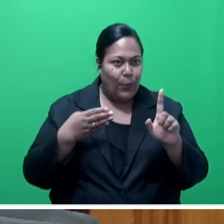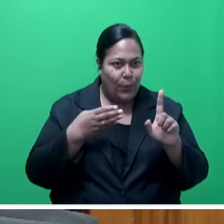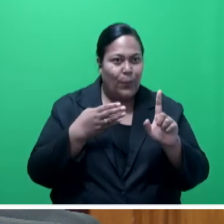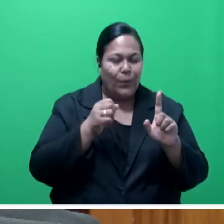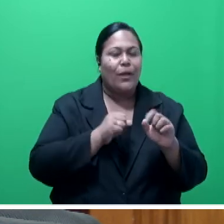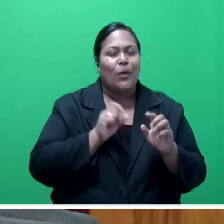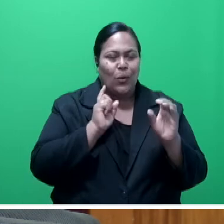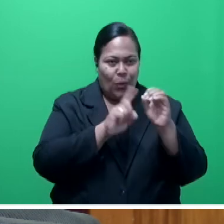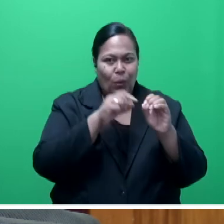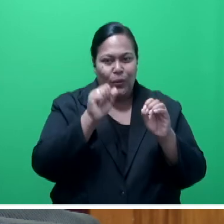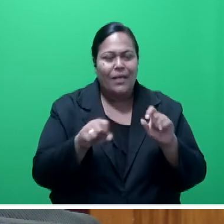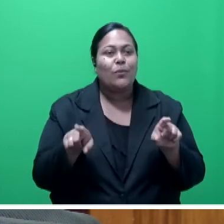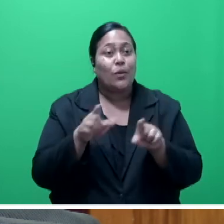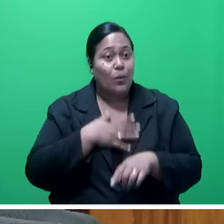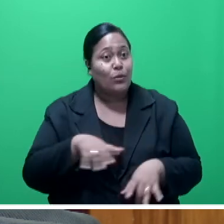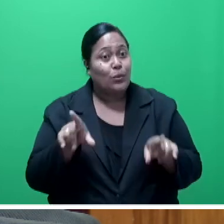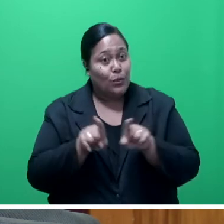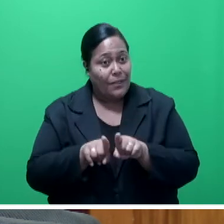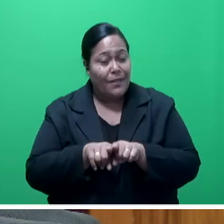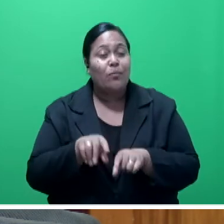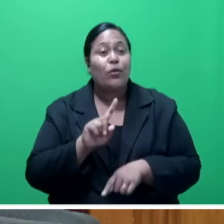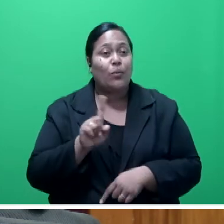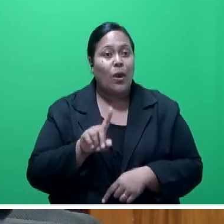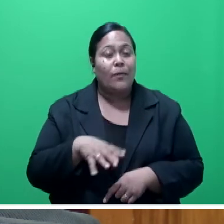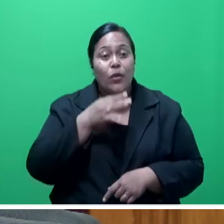similar thing with goat and sheep, but not through embryo transfer, but through